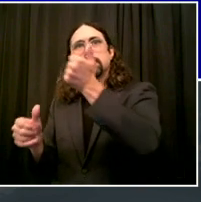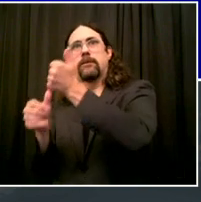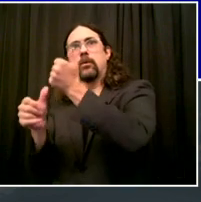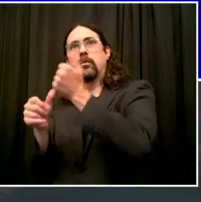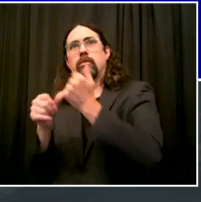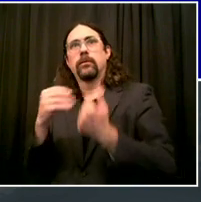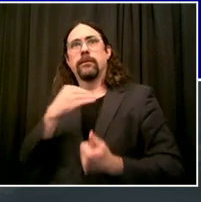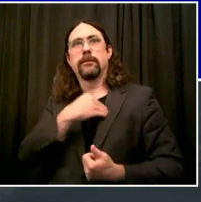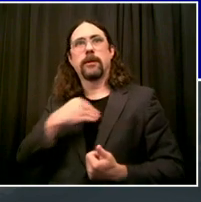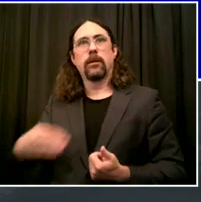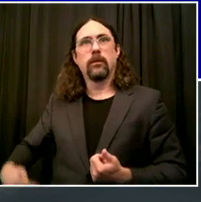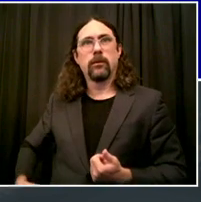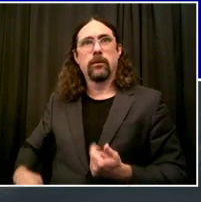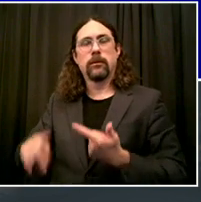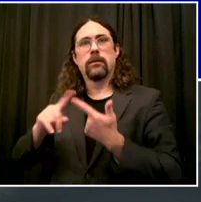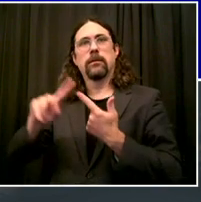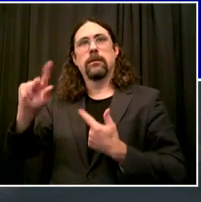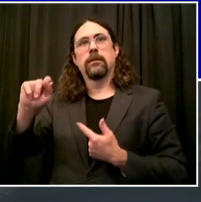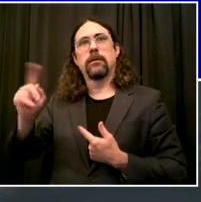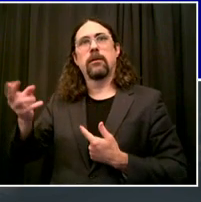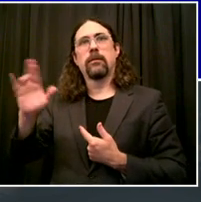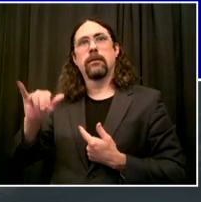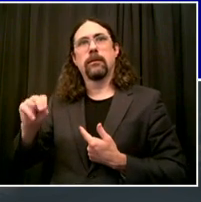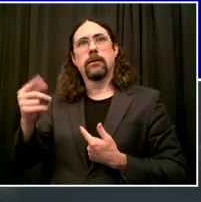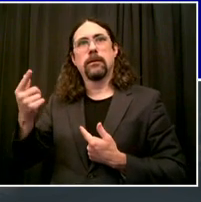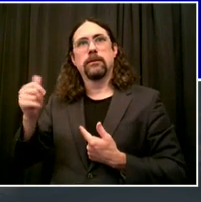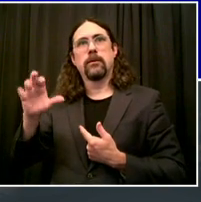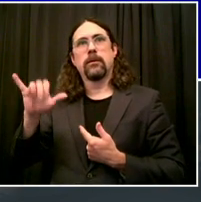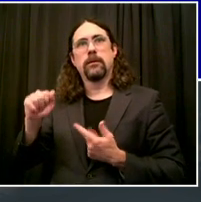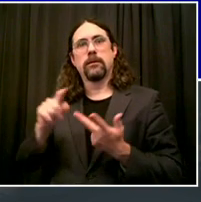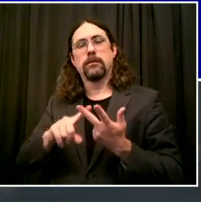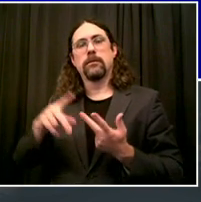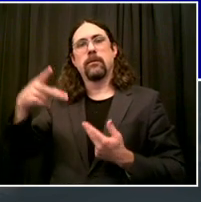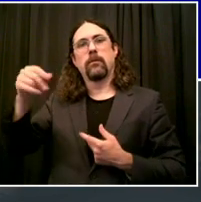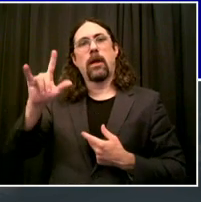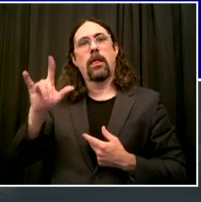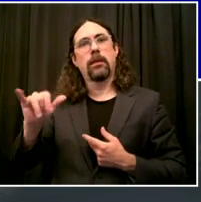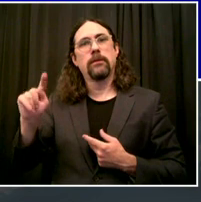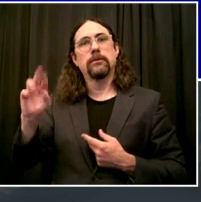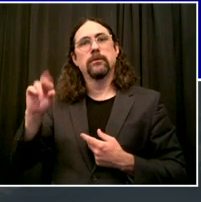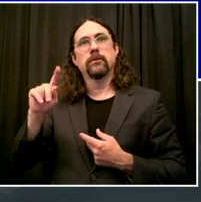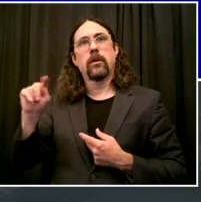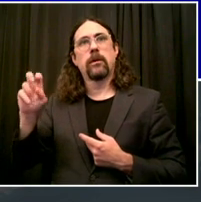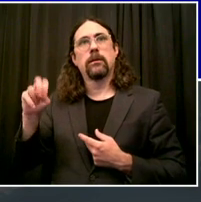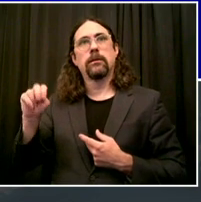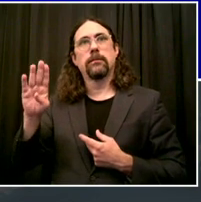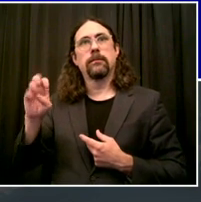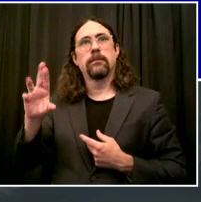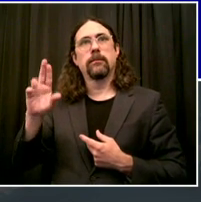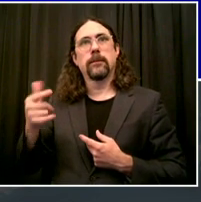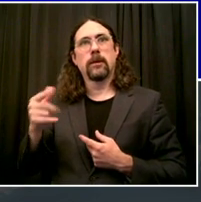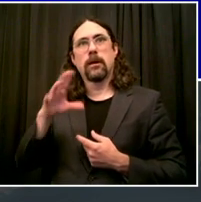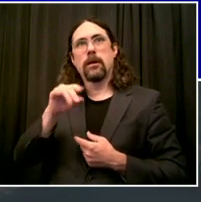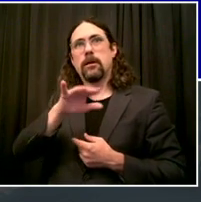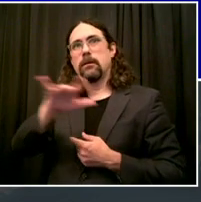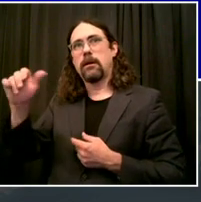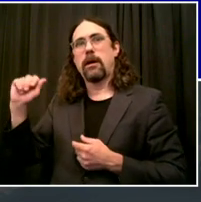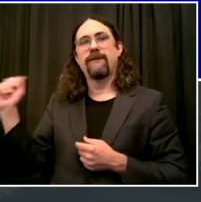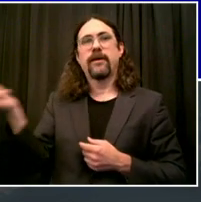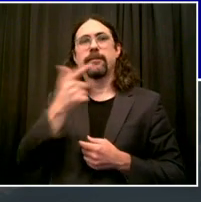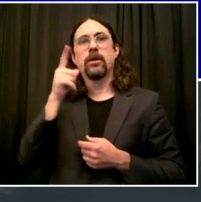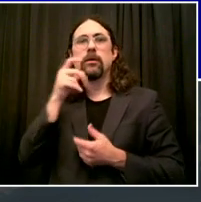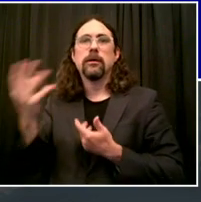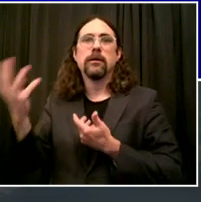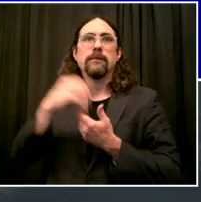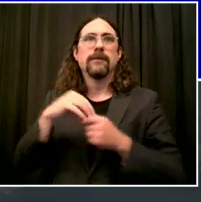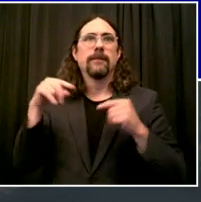Trottenberg, everyone's been working together to figure out how we could give some relief to folks. And we've done that by having very few times when alternate